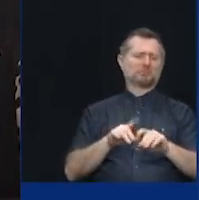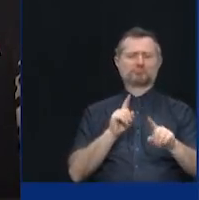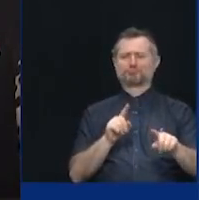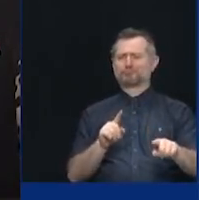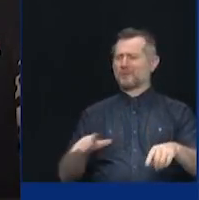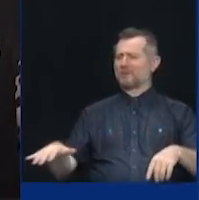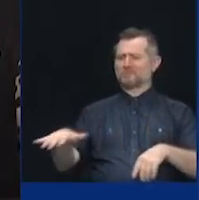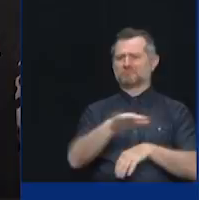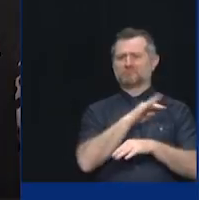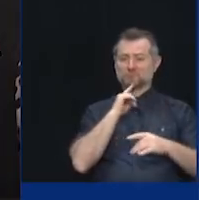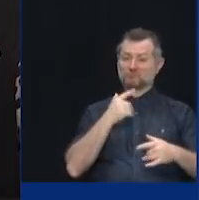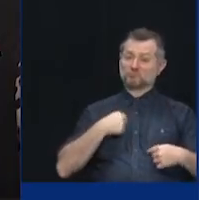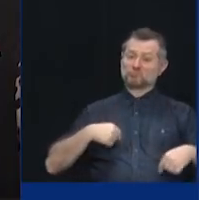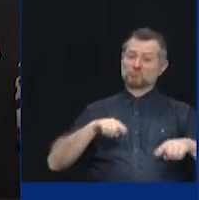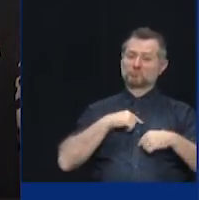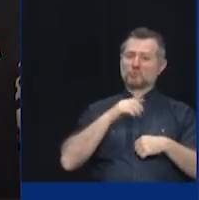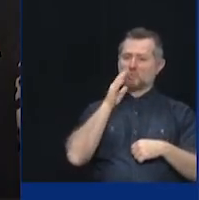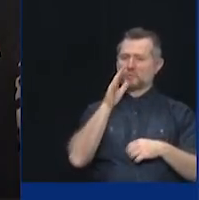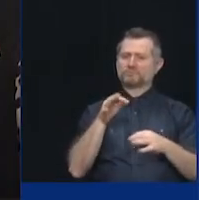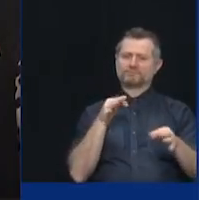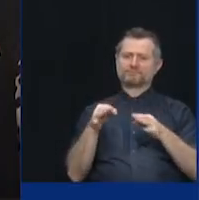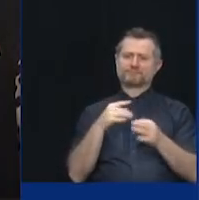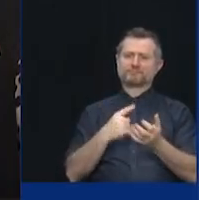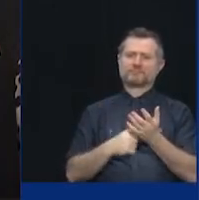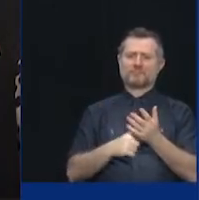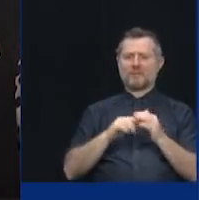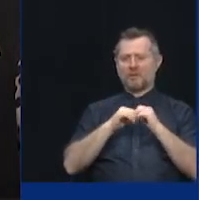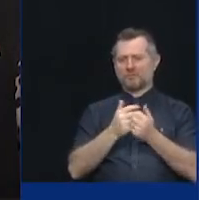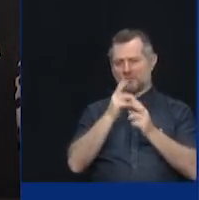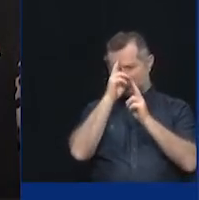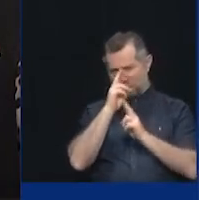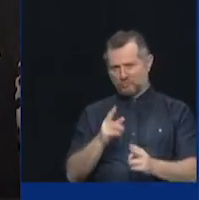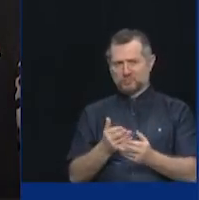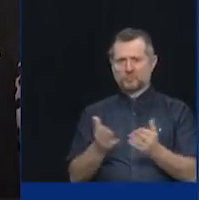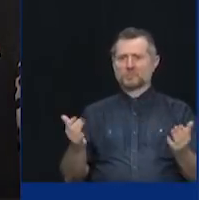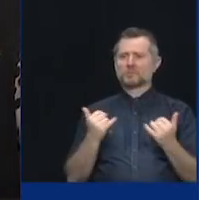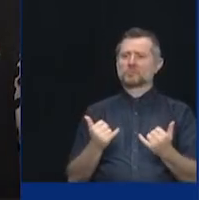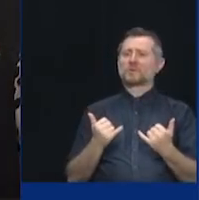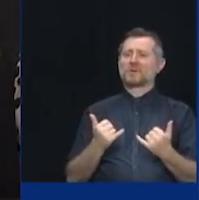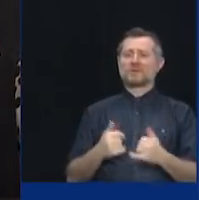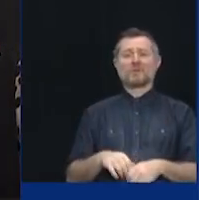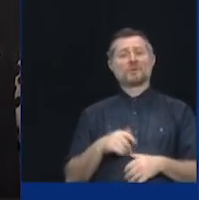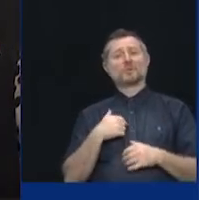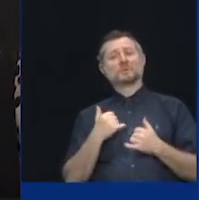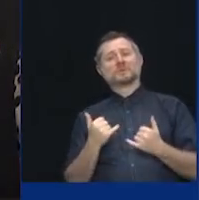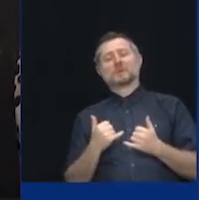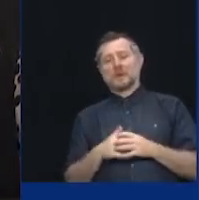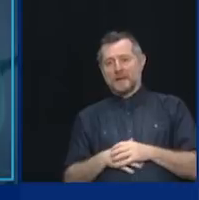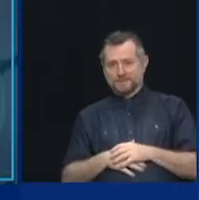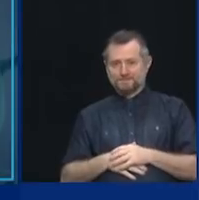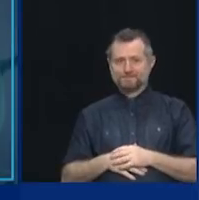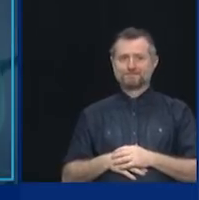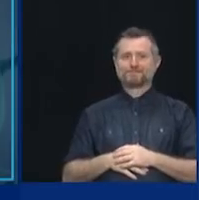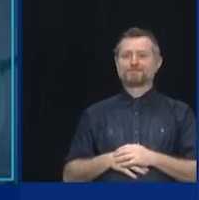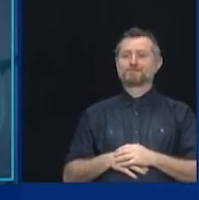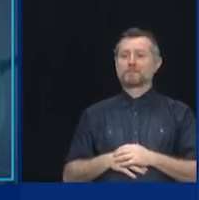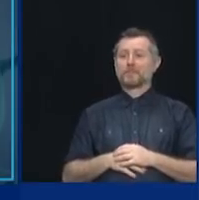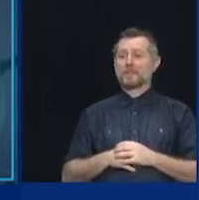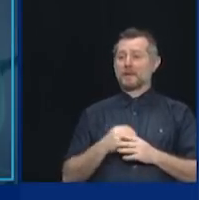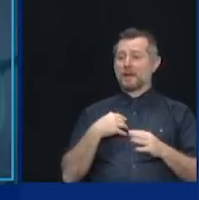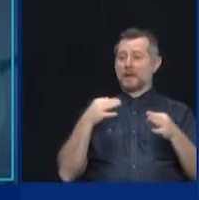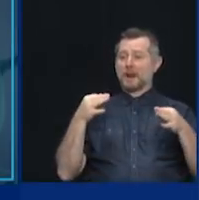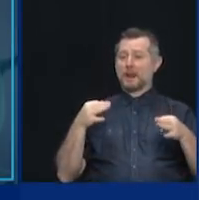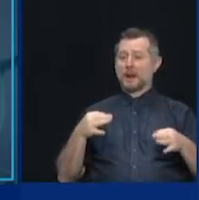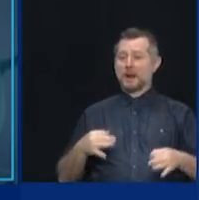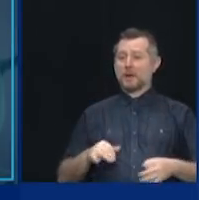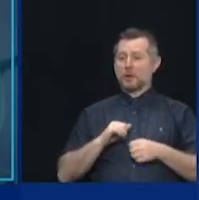talk about honoring you today. Today is not a day where we're going to talk about COVID numbers. There